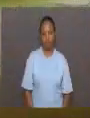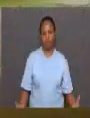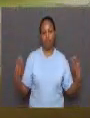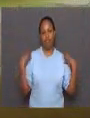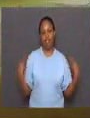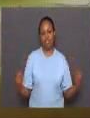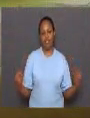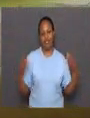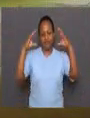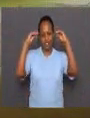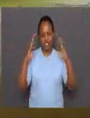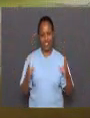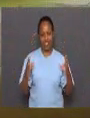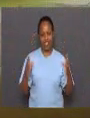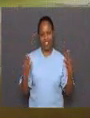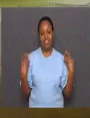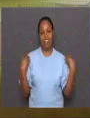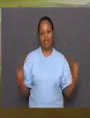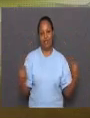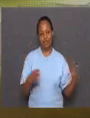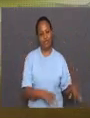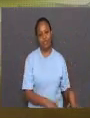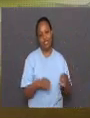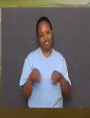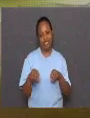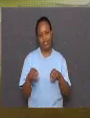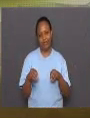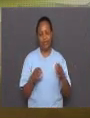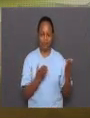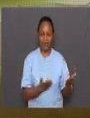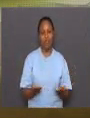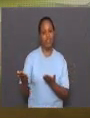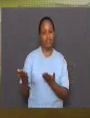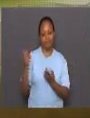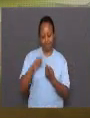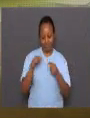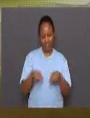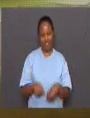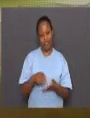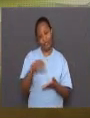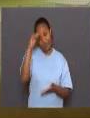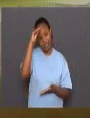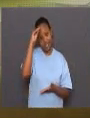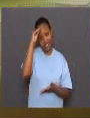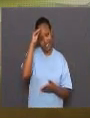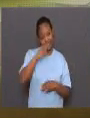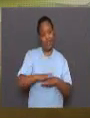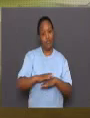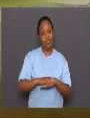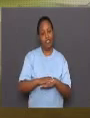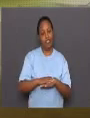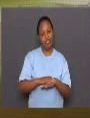Hello, teacher. Hello, students. Welcome to today's lesson on